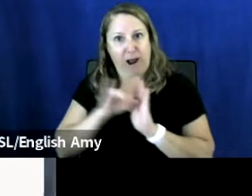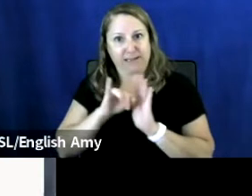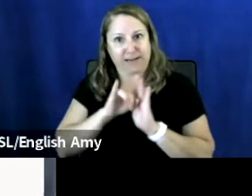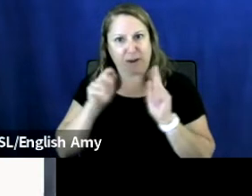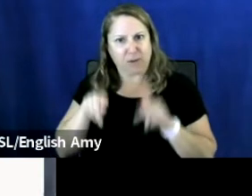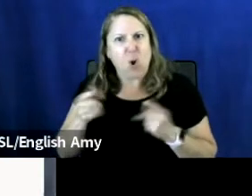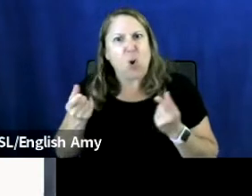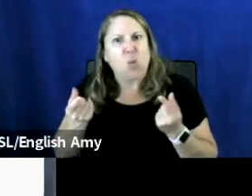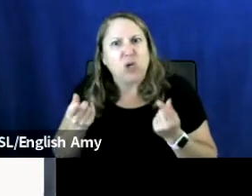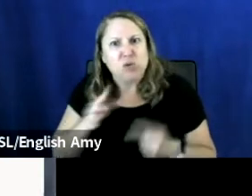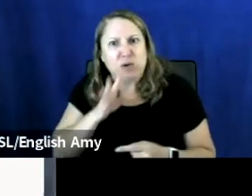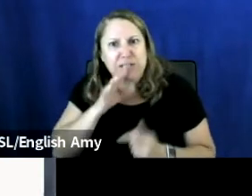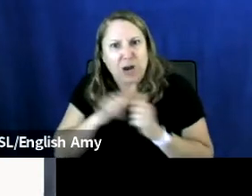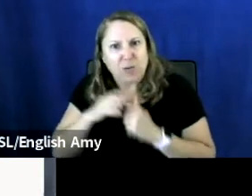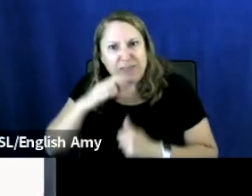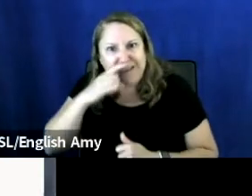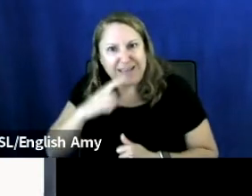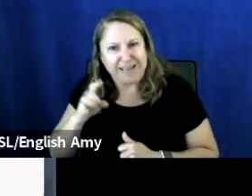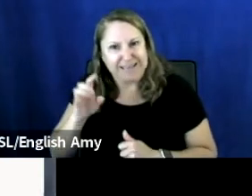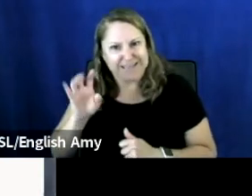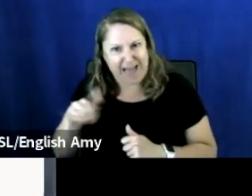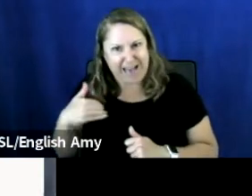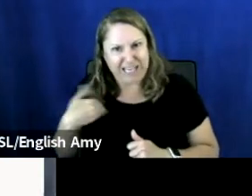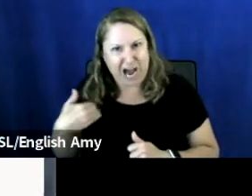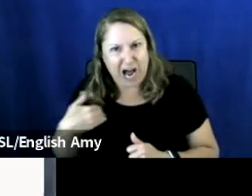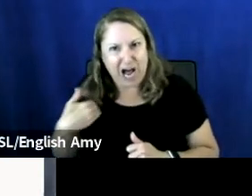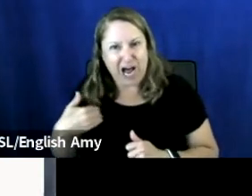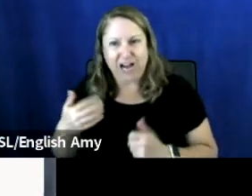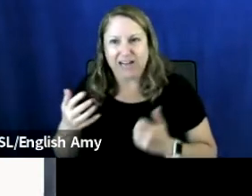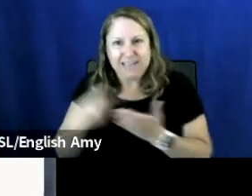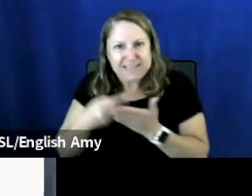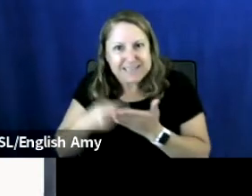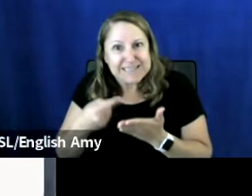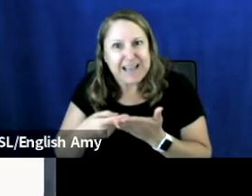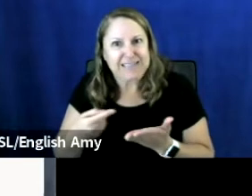like even having them talk about it and me to like discuss it in like very